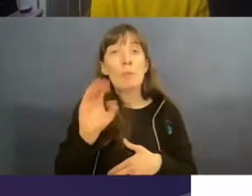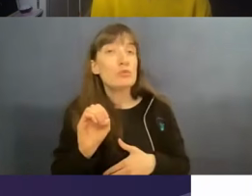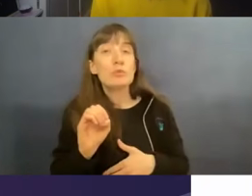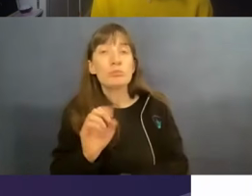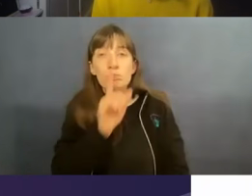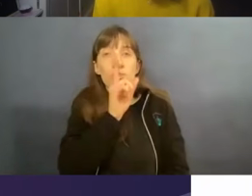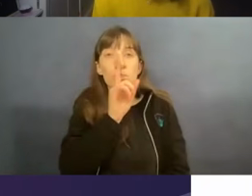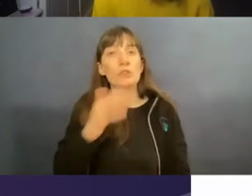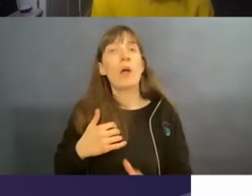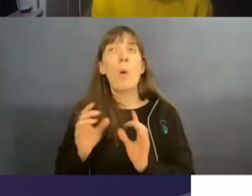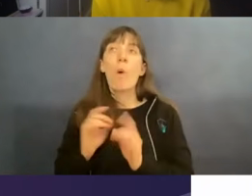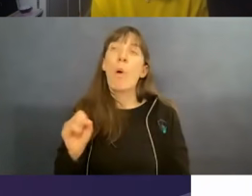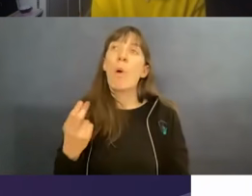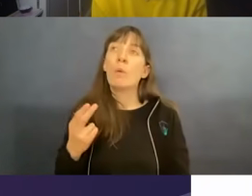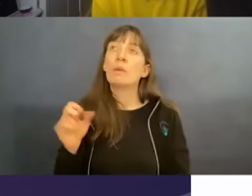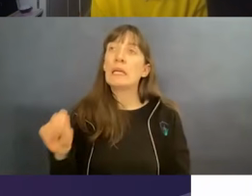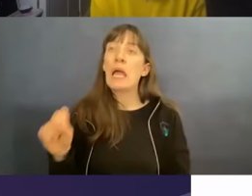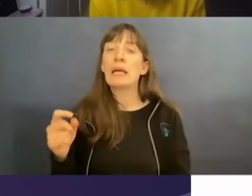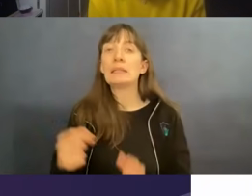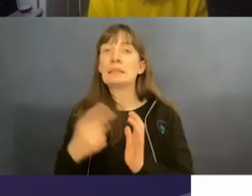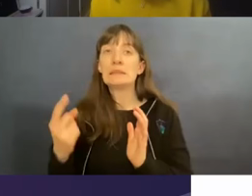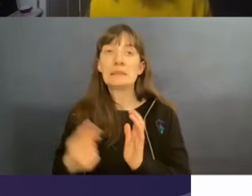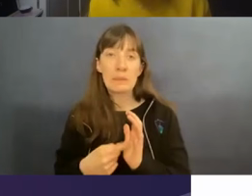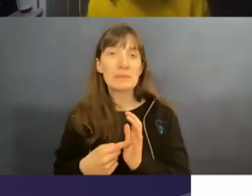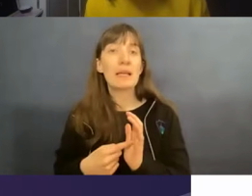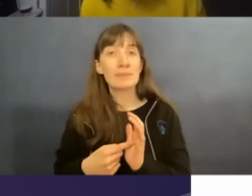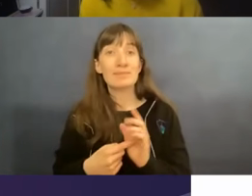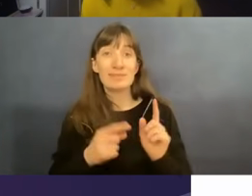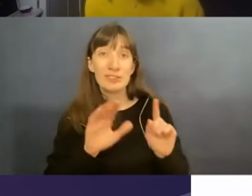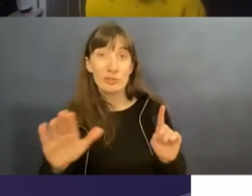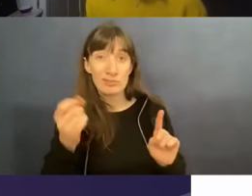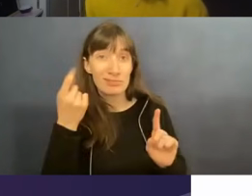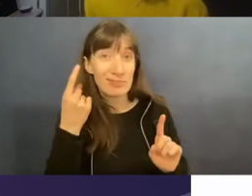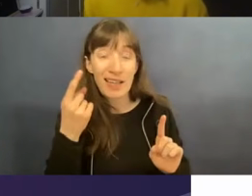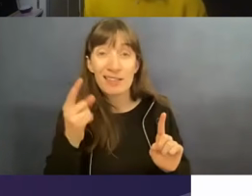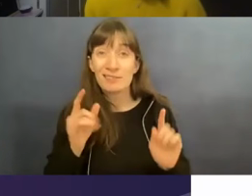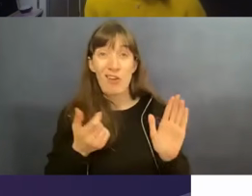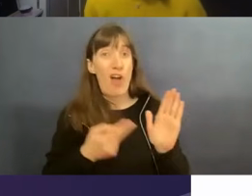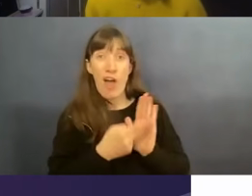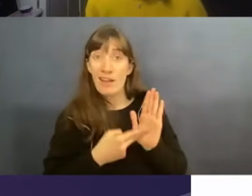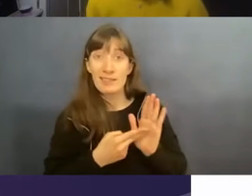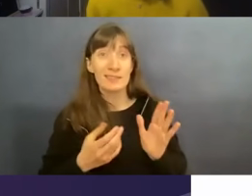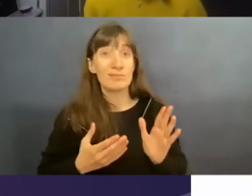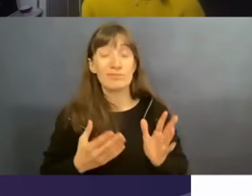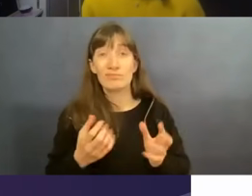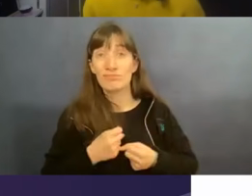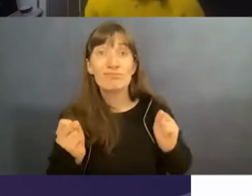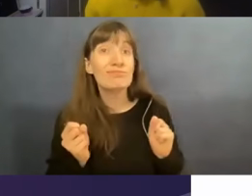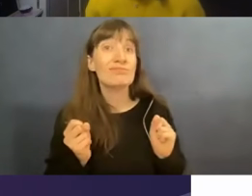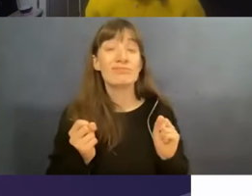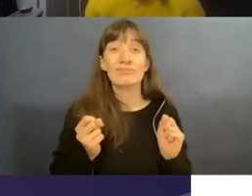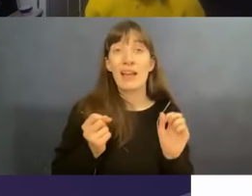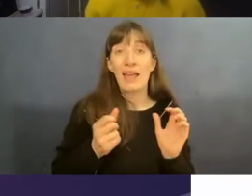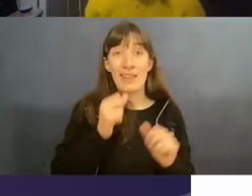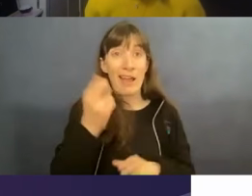just say, oh yeah, sometimes like children can be really, really honest and talk about things that have happened, and they might not even